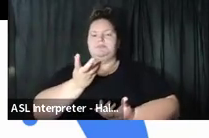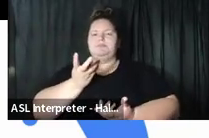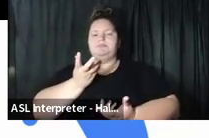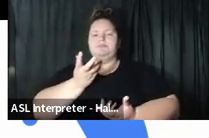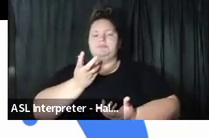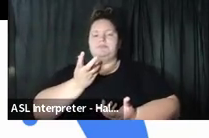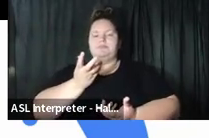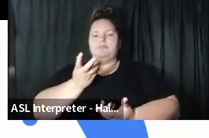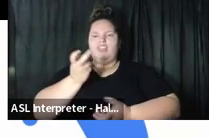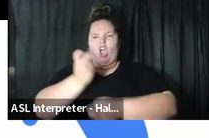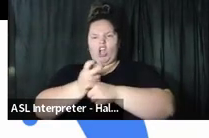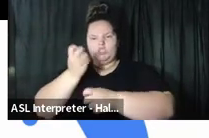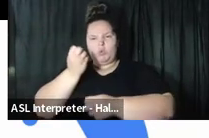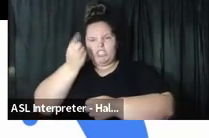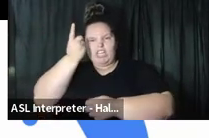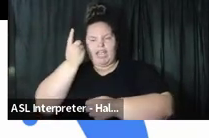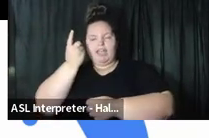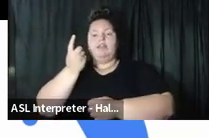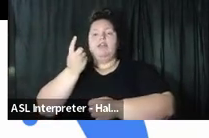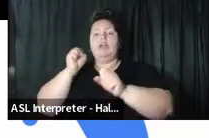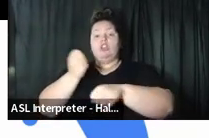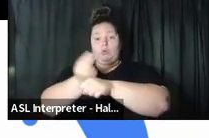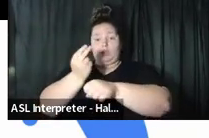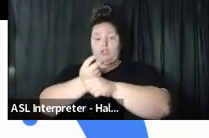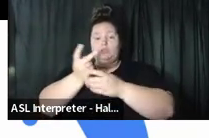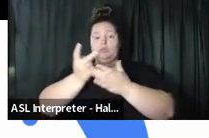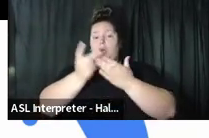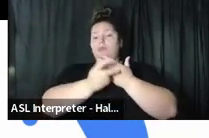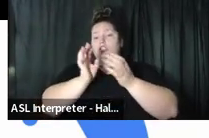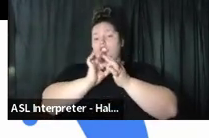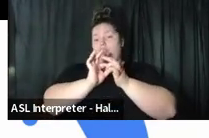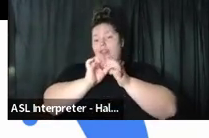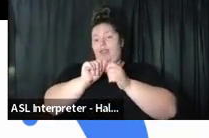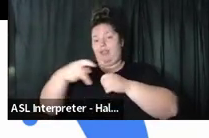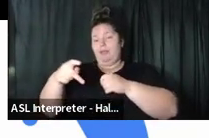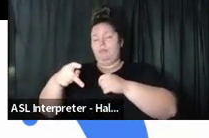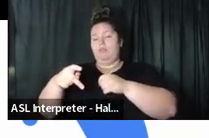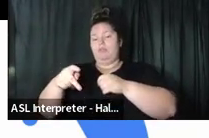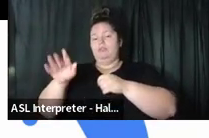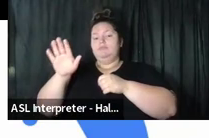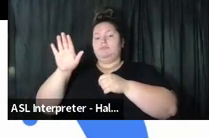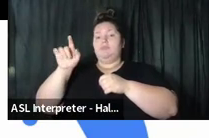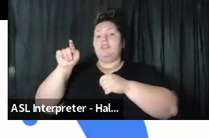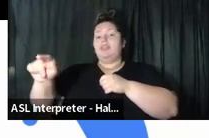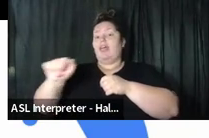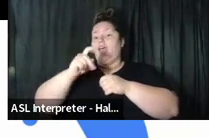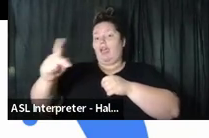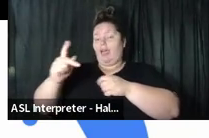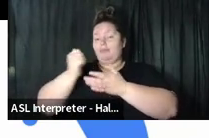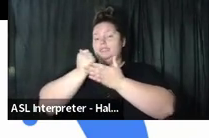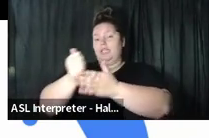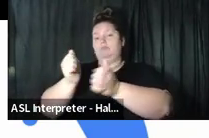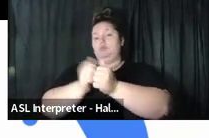is hard to understand, you can use the Project Relate app, and that app assists with being able to translate